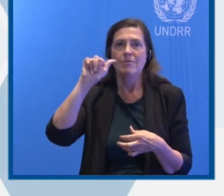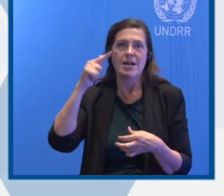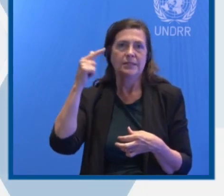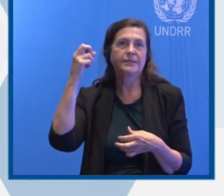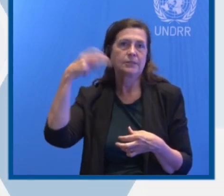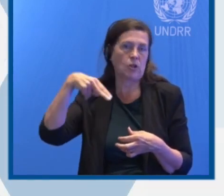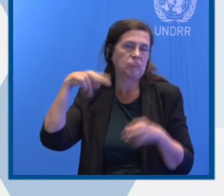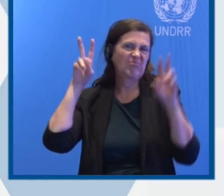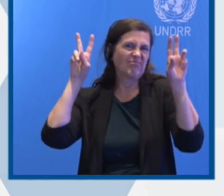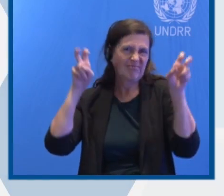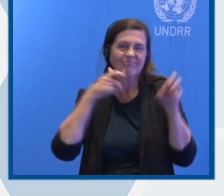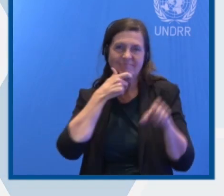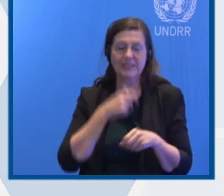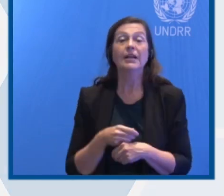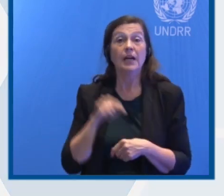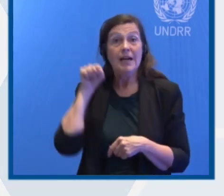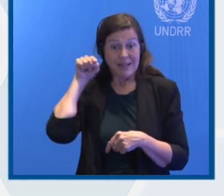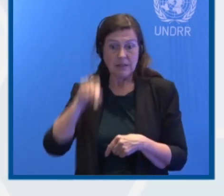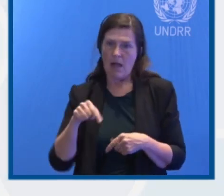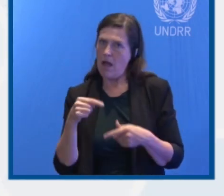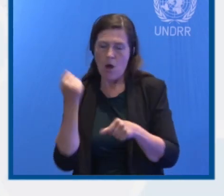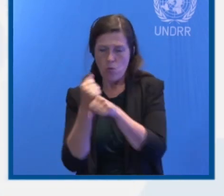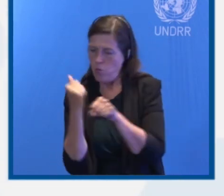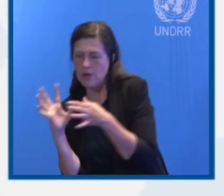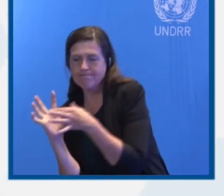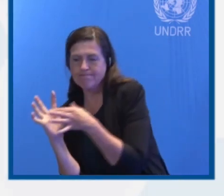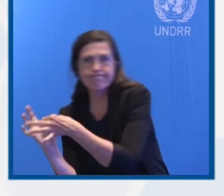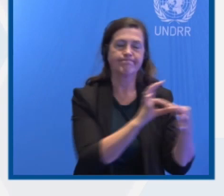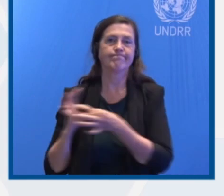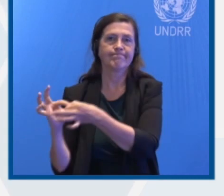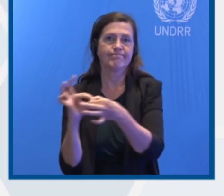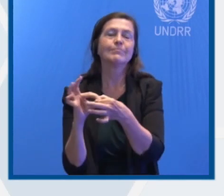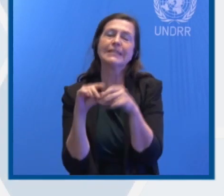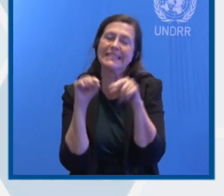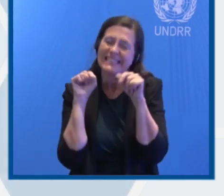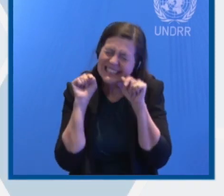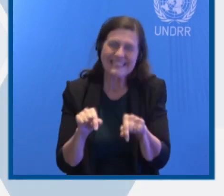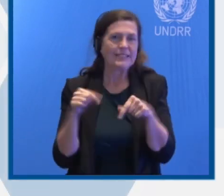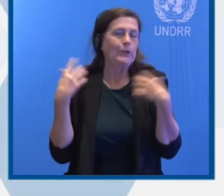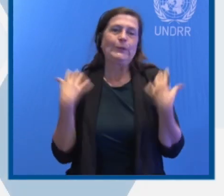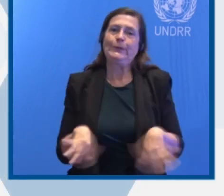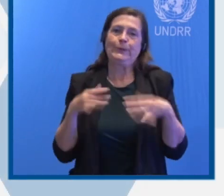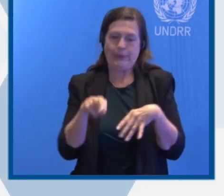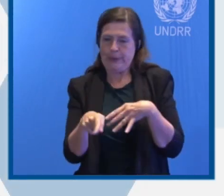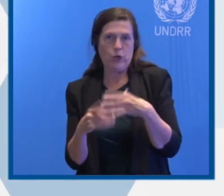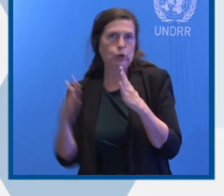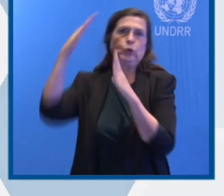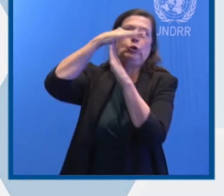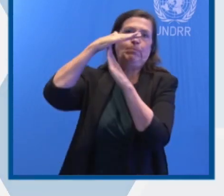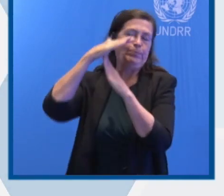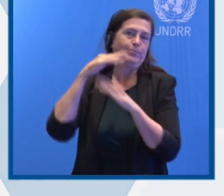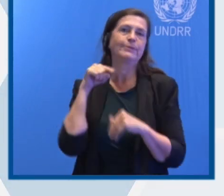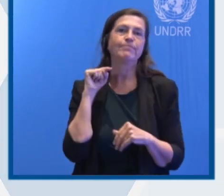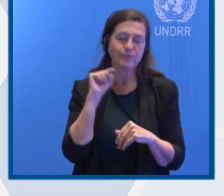cooperation between administration and critical infrastructure operators. But maybe we should